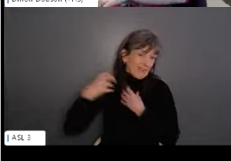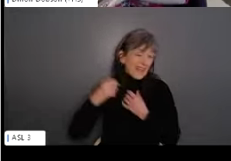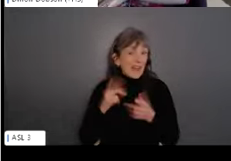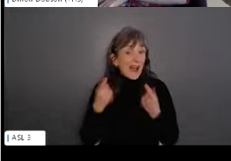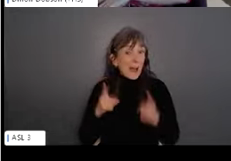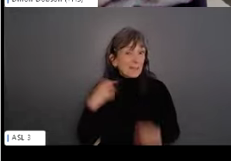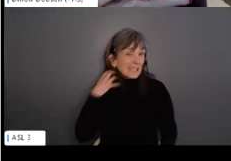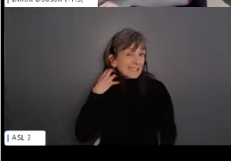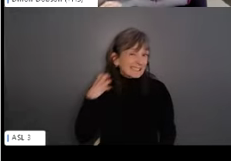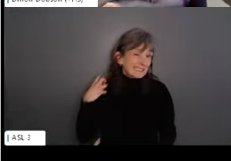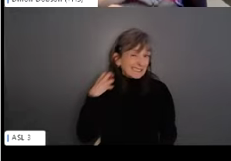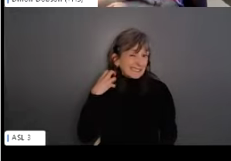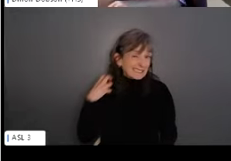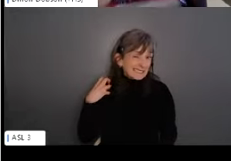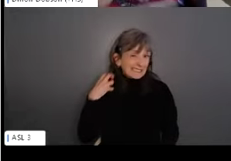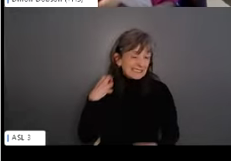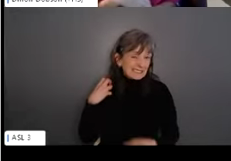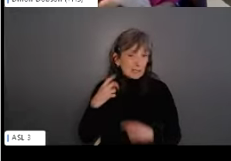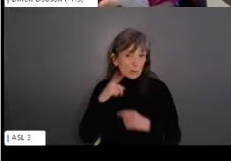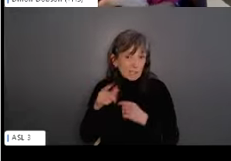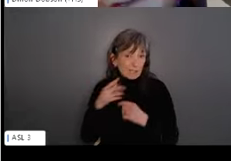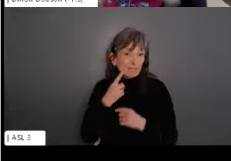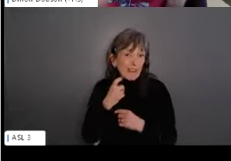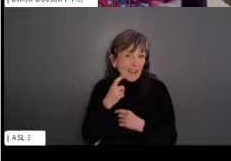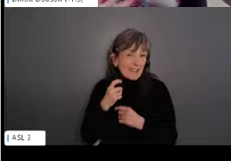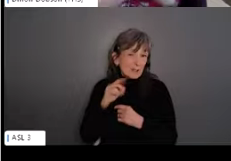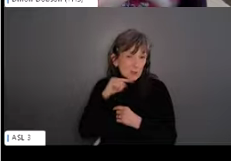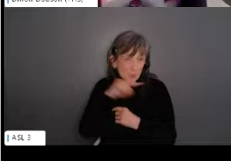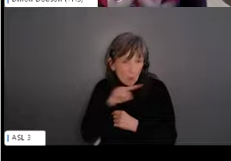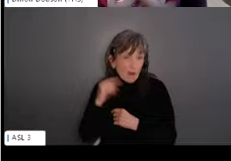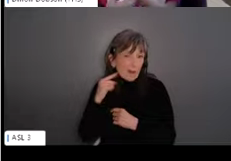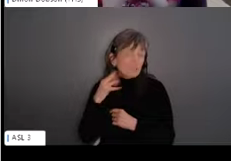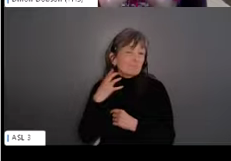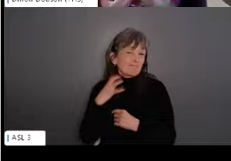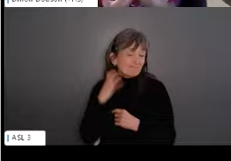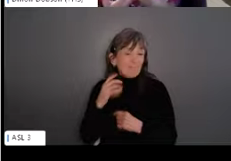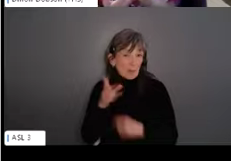get ulcerations, lacerations, things of that nature that then,